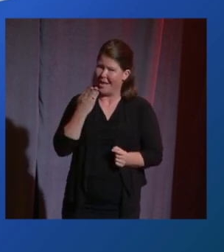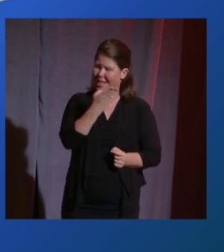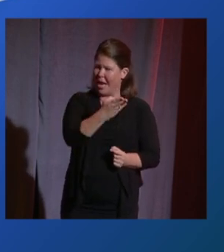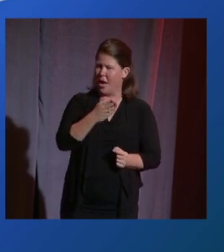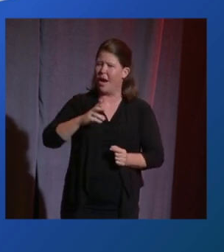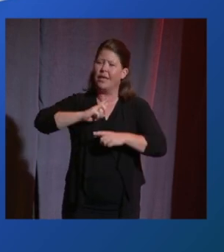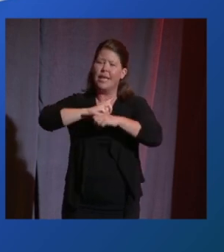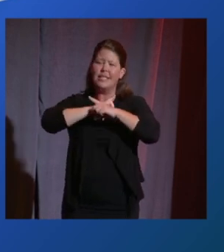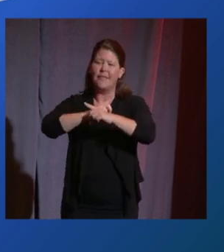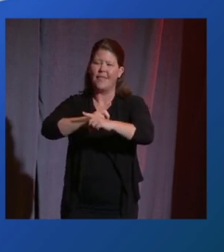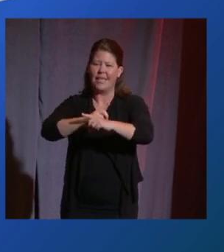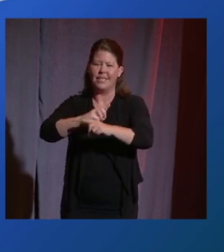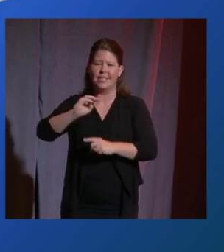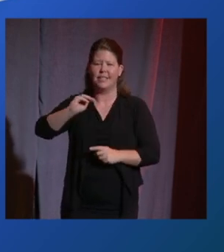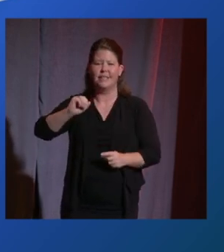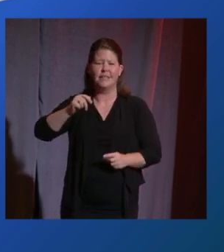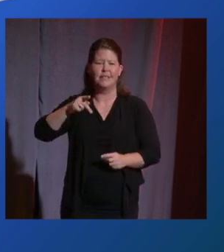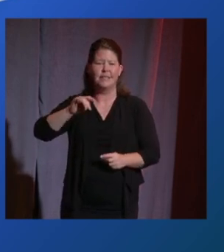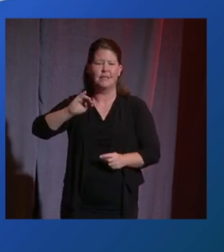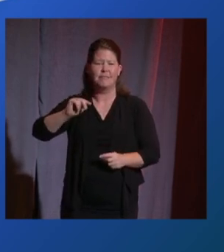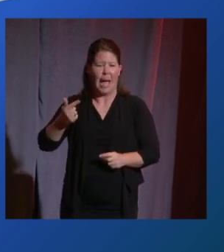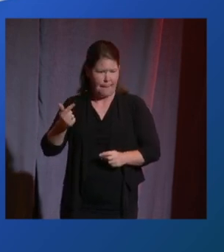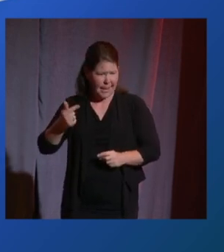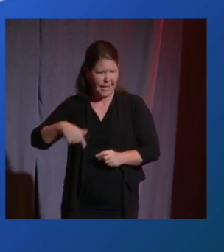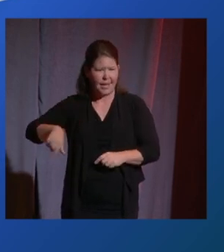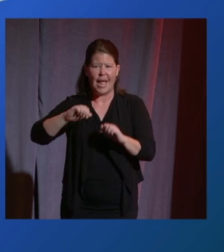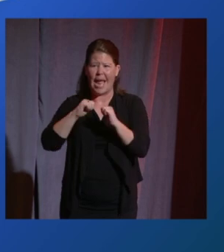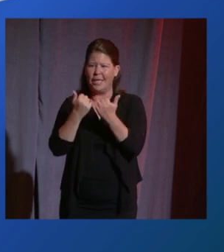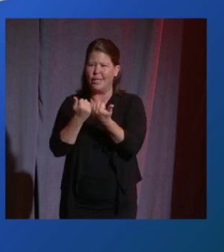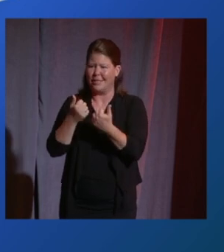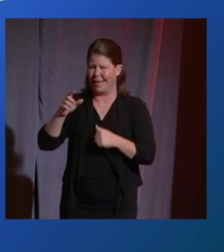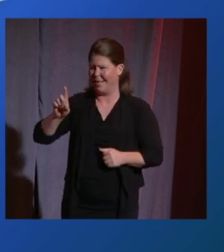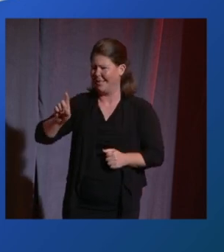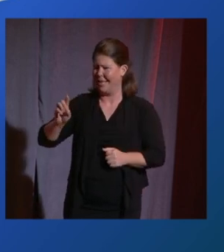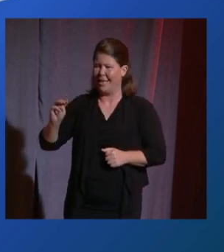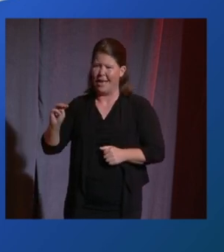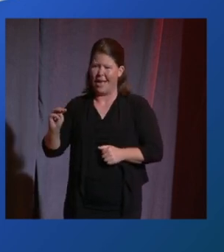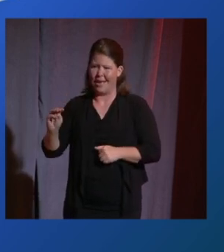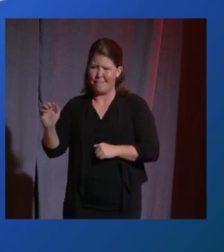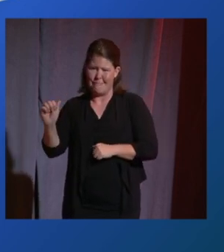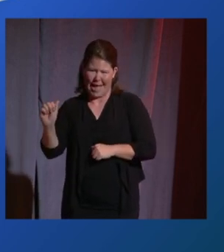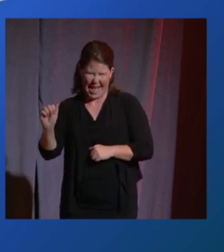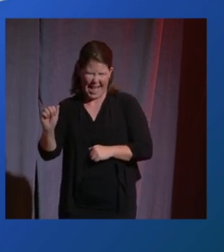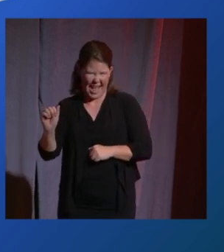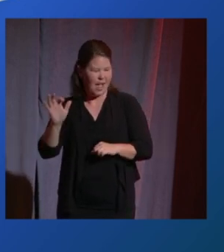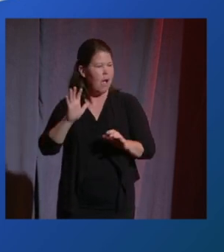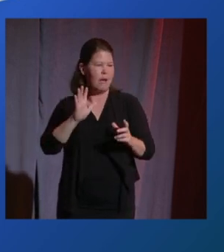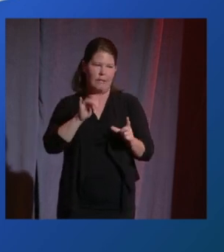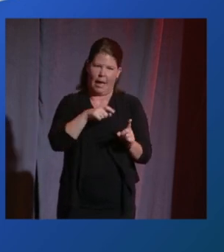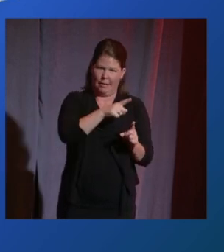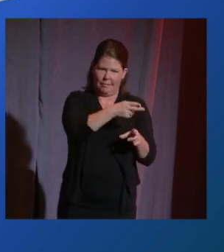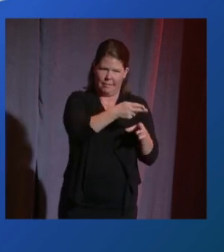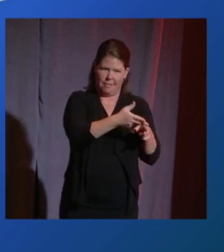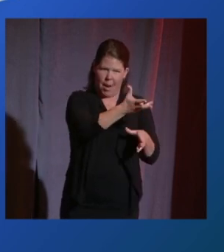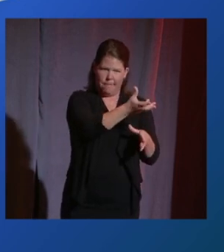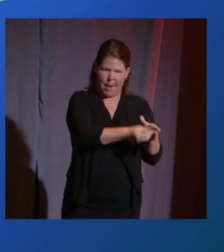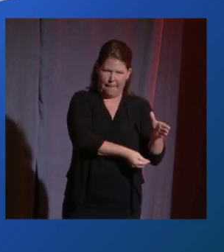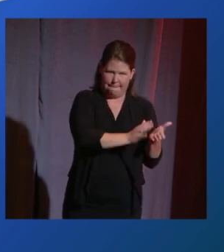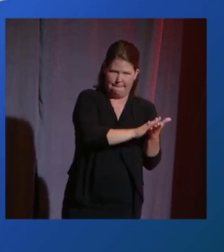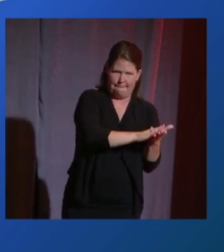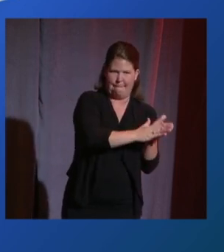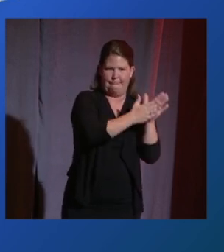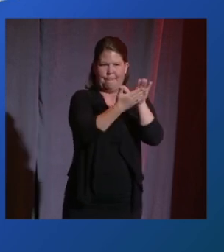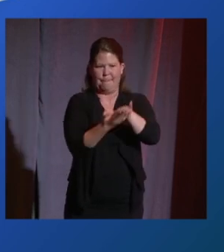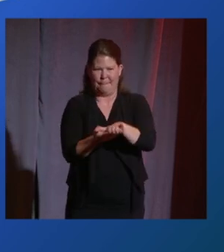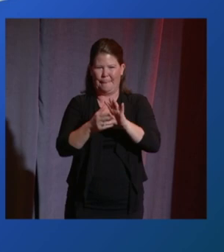exists but is a precursor of one of eight that made up the national imagery and mapping agency and is now the National